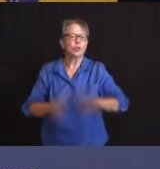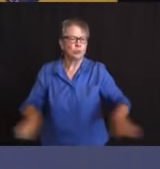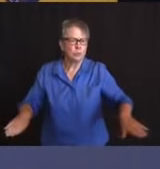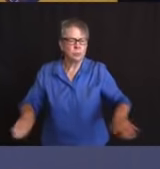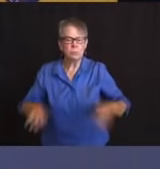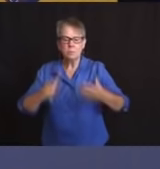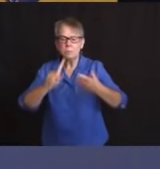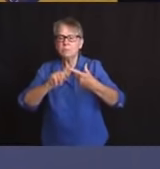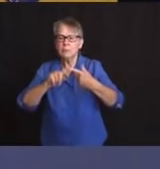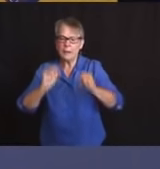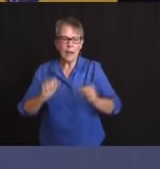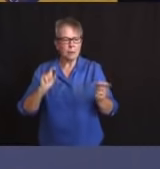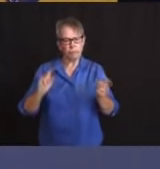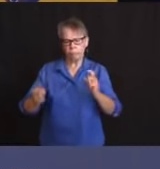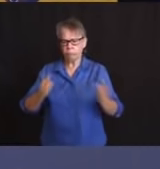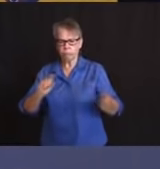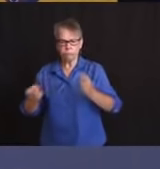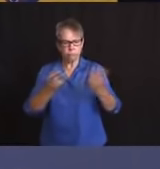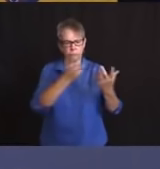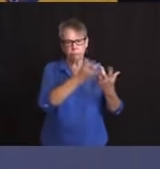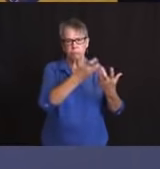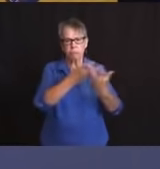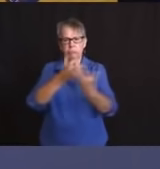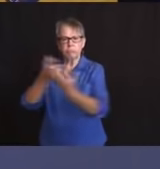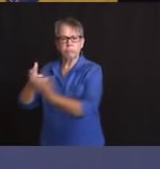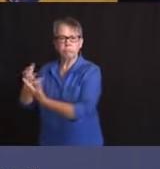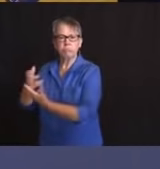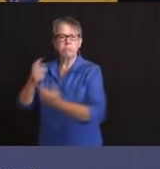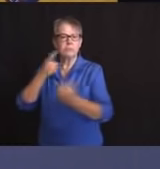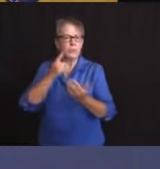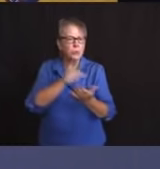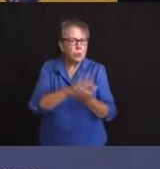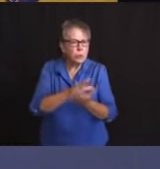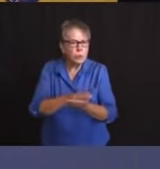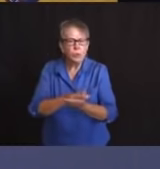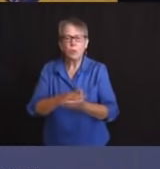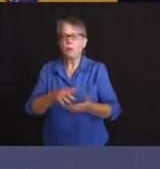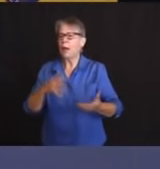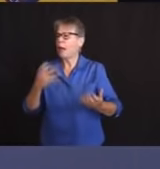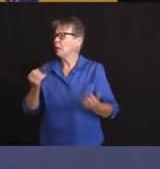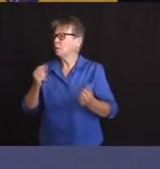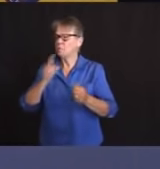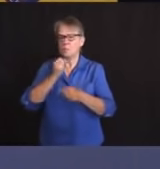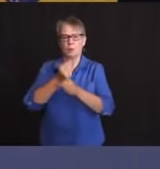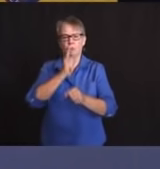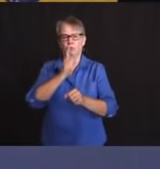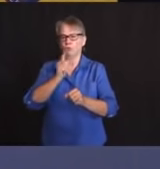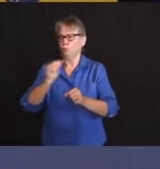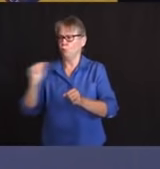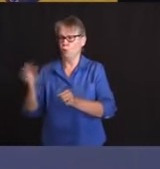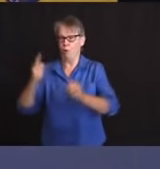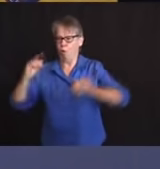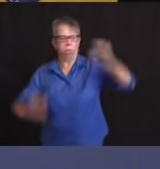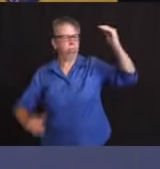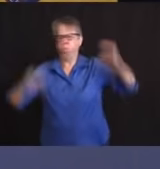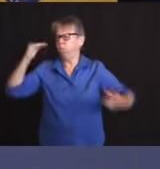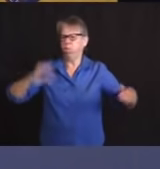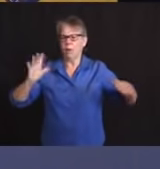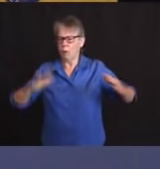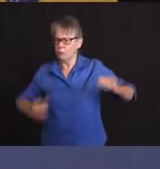Thank you, Kevin, to you and your colleagues, and good luck to you as they say in baseball, round third and head toward home with next week upon